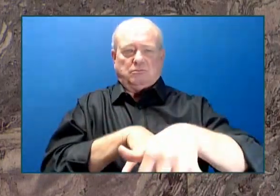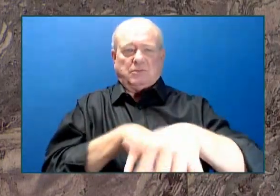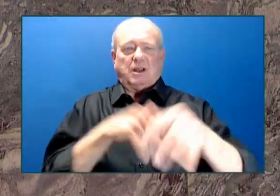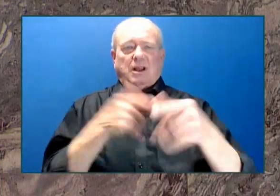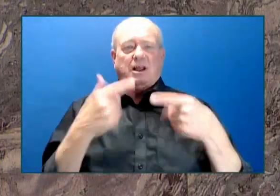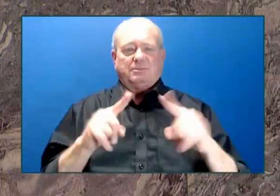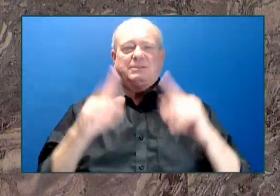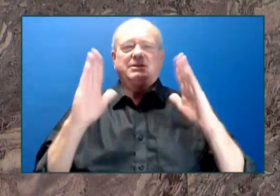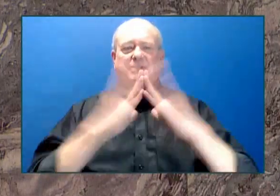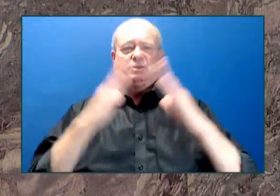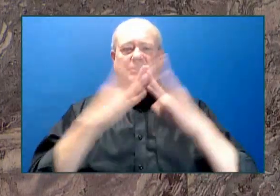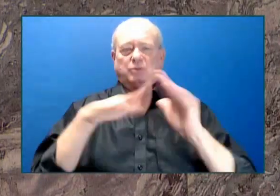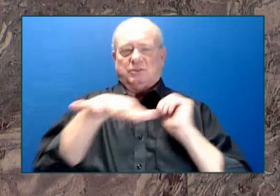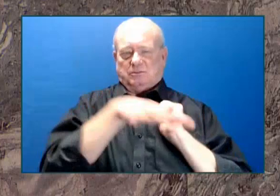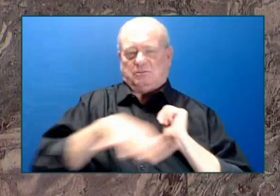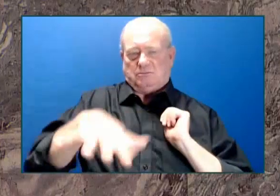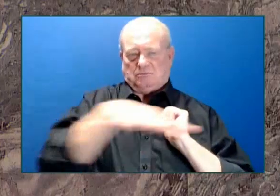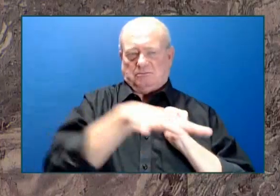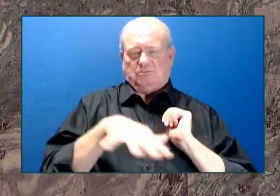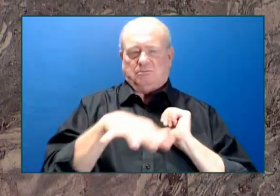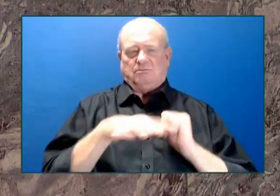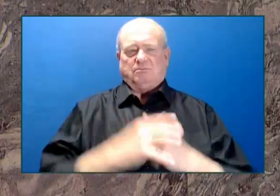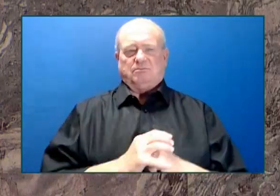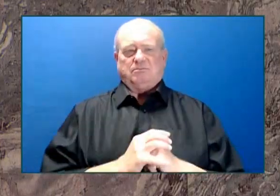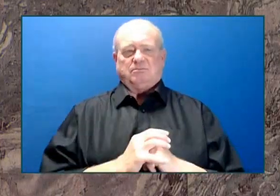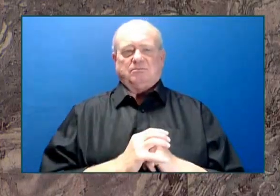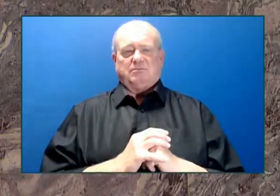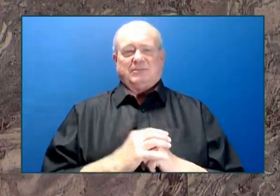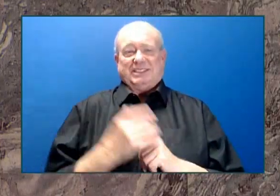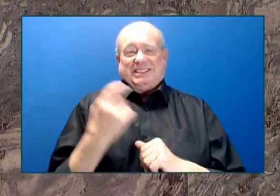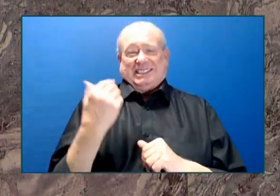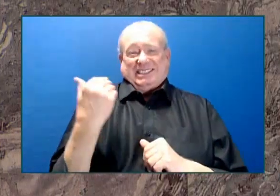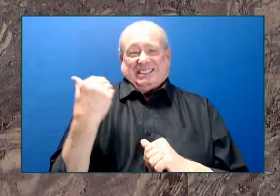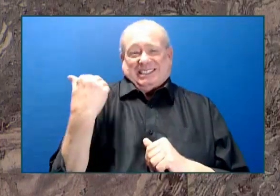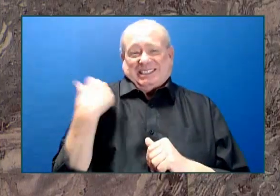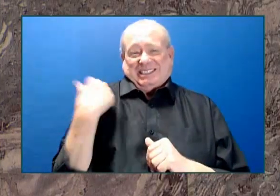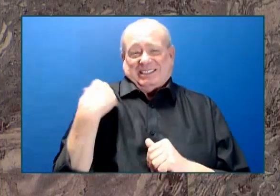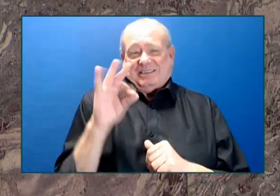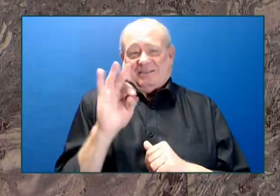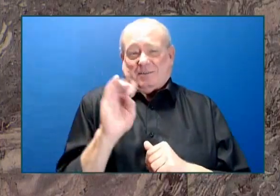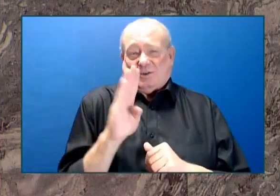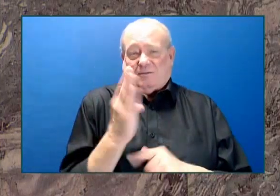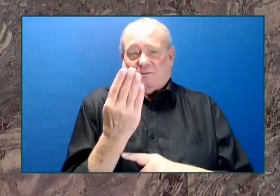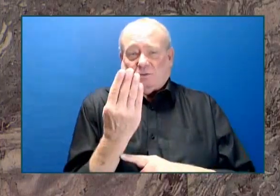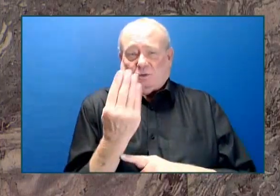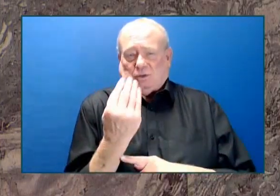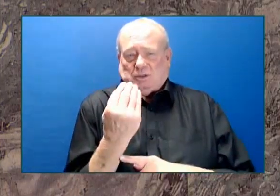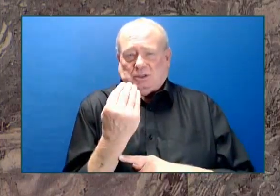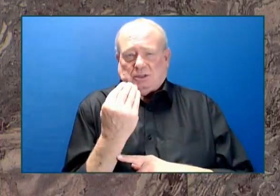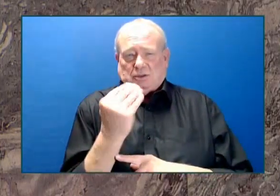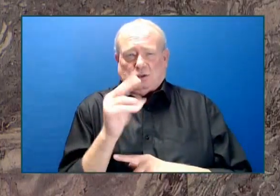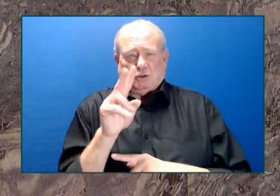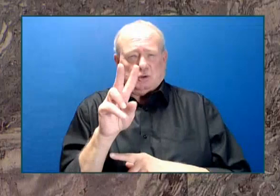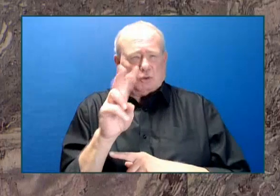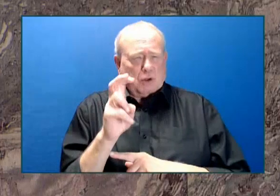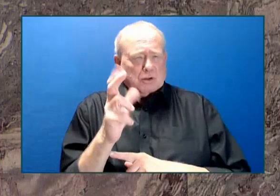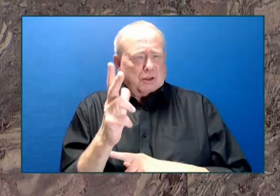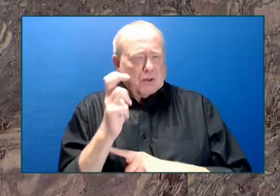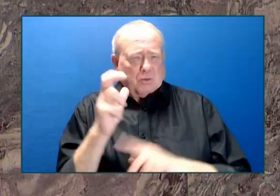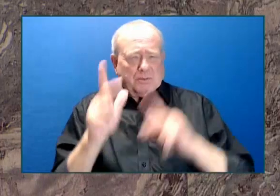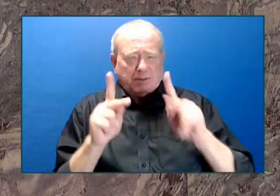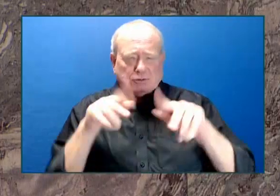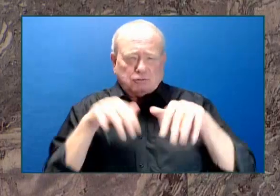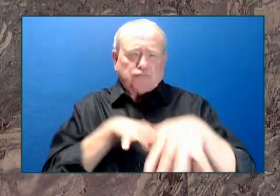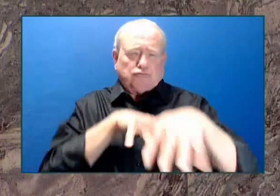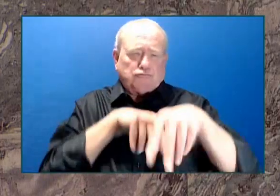Tuesday, February 14th, hundreds of people marched to honor missing and murdered Indigenous women, girls, trans, and Two-Spirit people